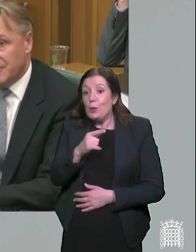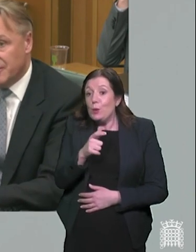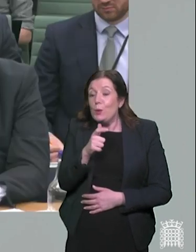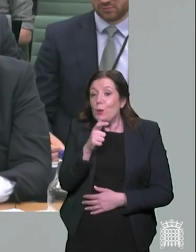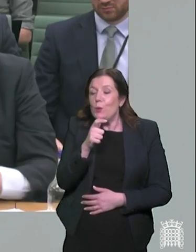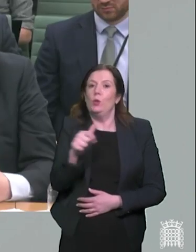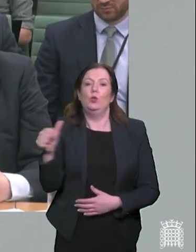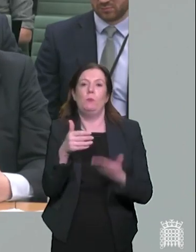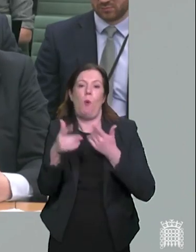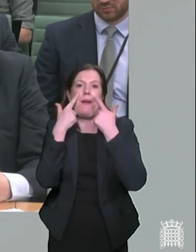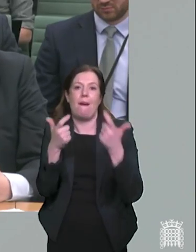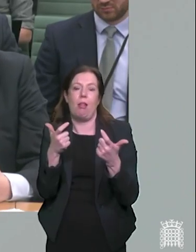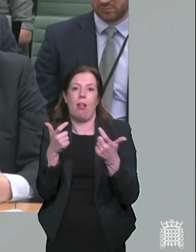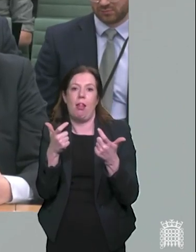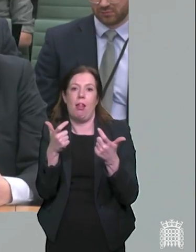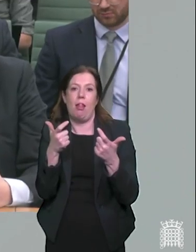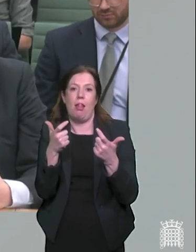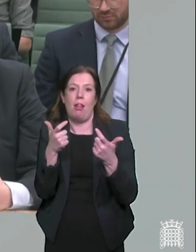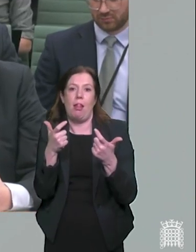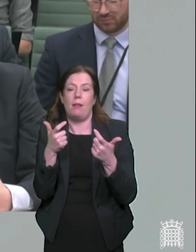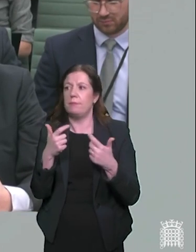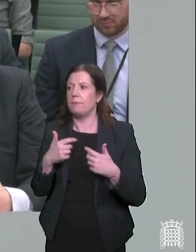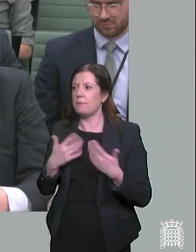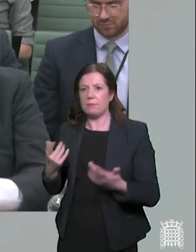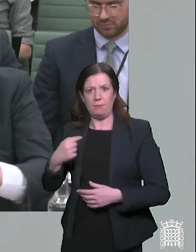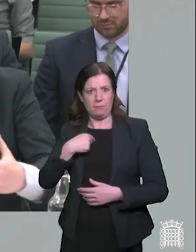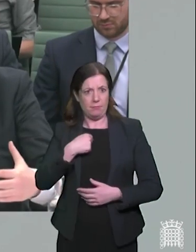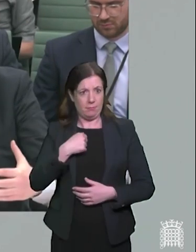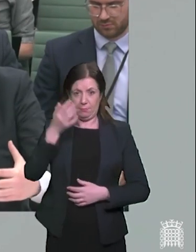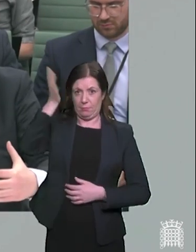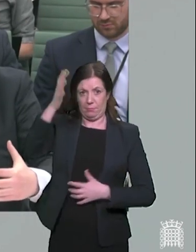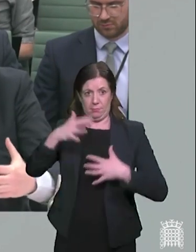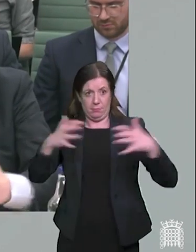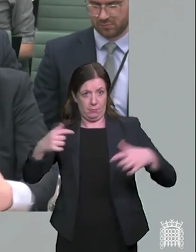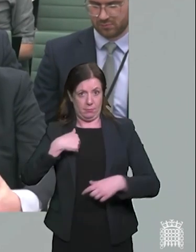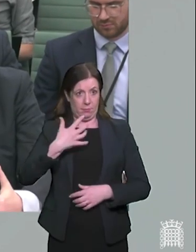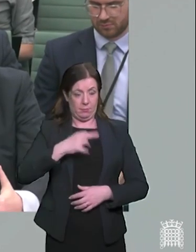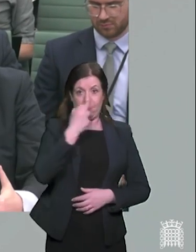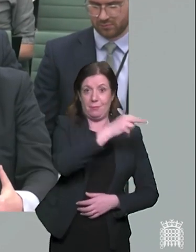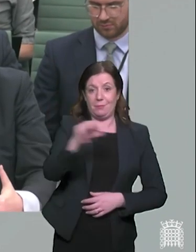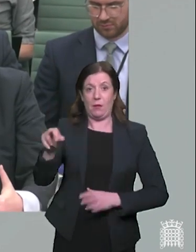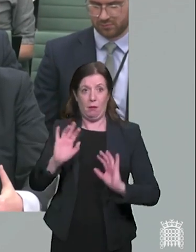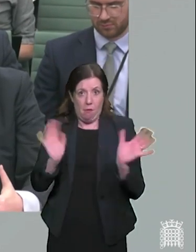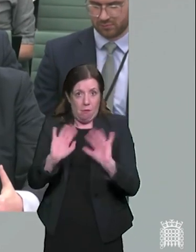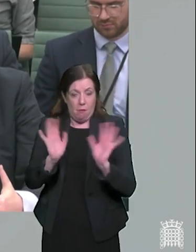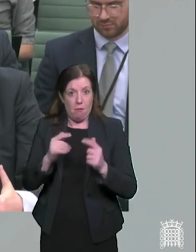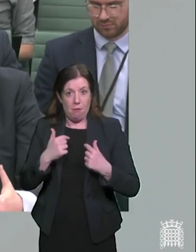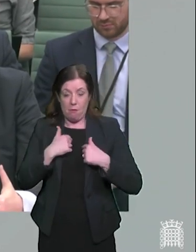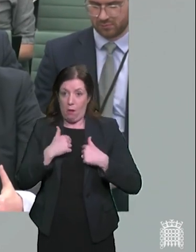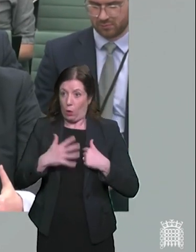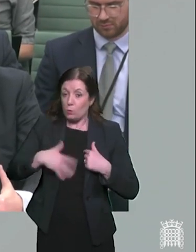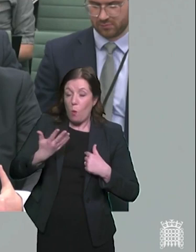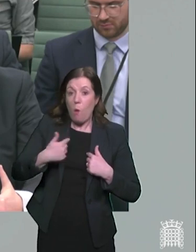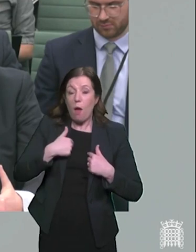recklessness? No, I mean nobody wants to be in a position where they're misleading that. Nobody wants to say something to the House of Commons that is going